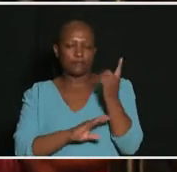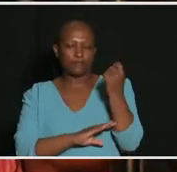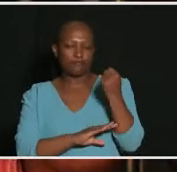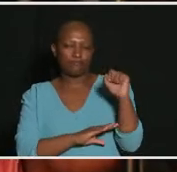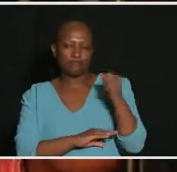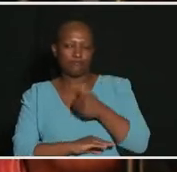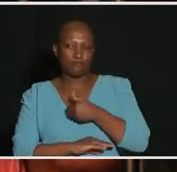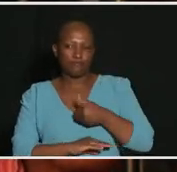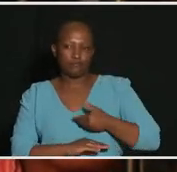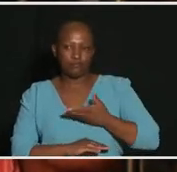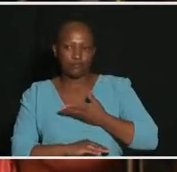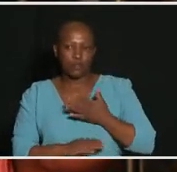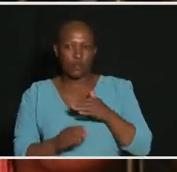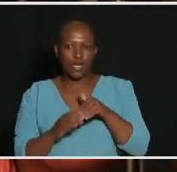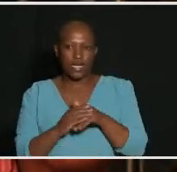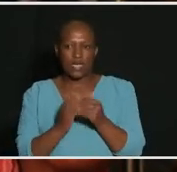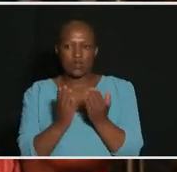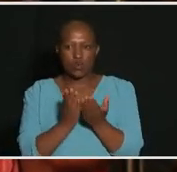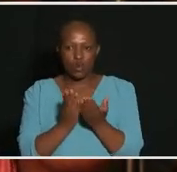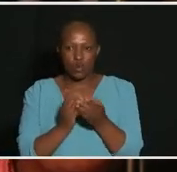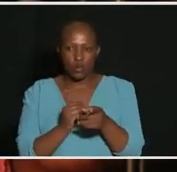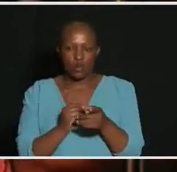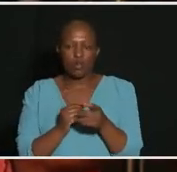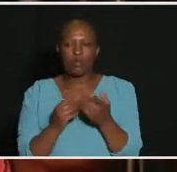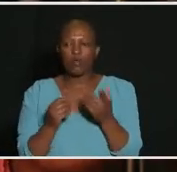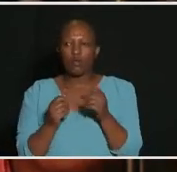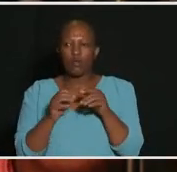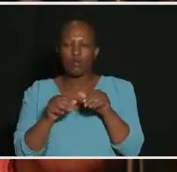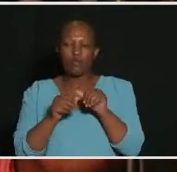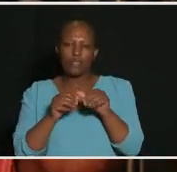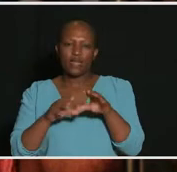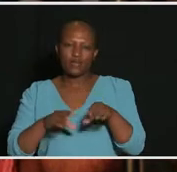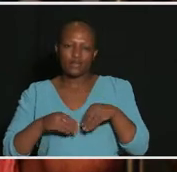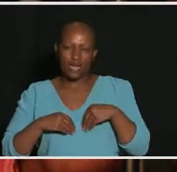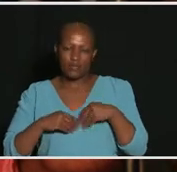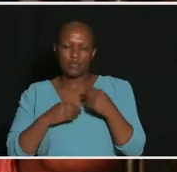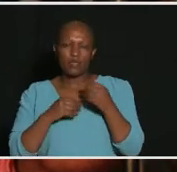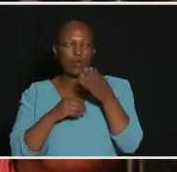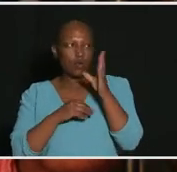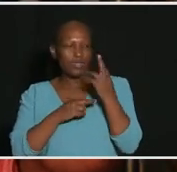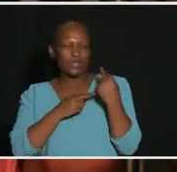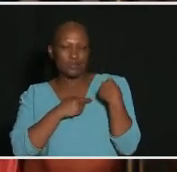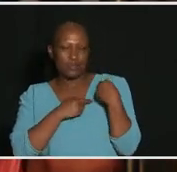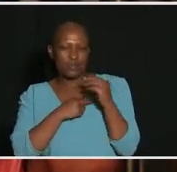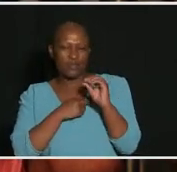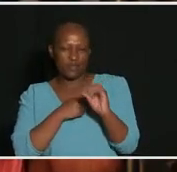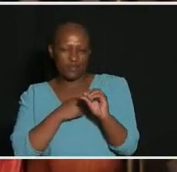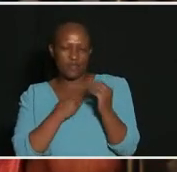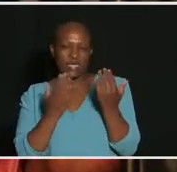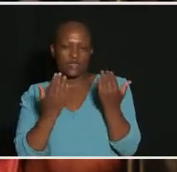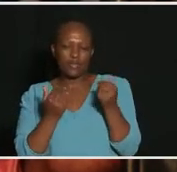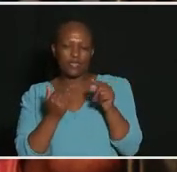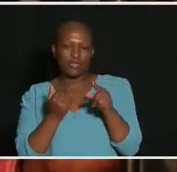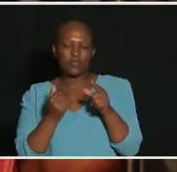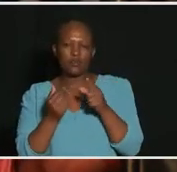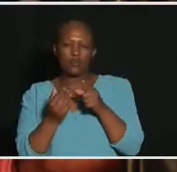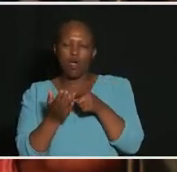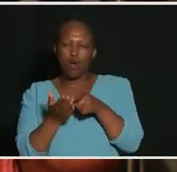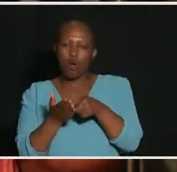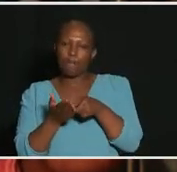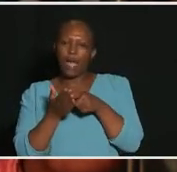parents in schools but rather accept their god-given responsibility expectation and command